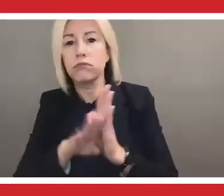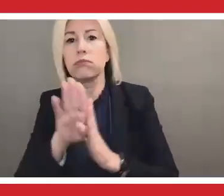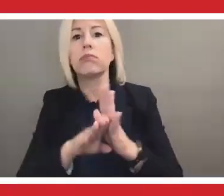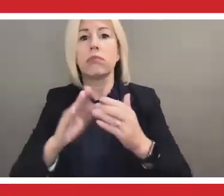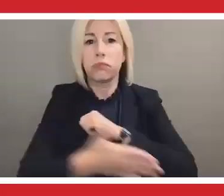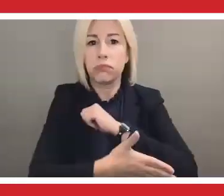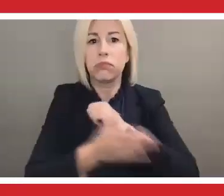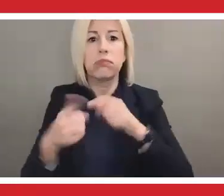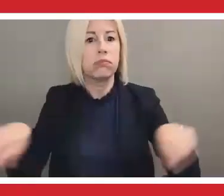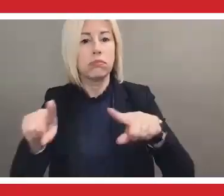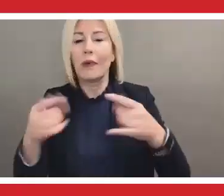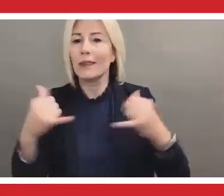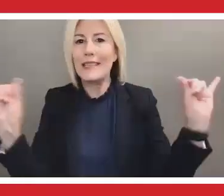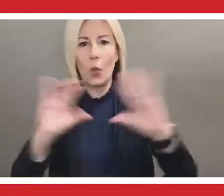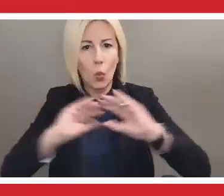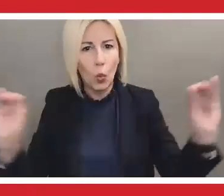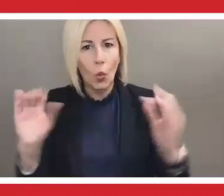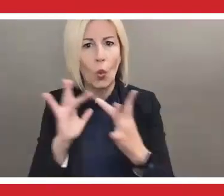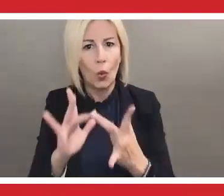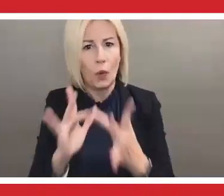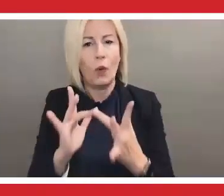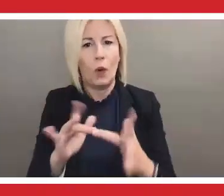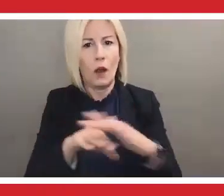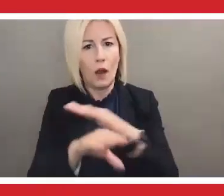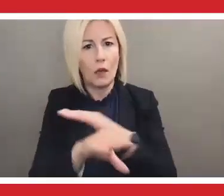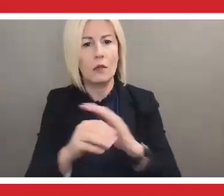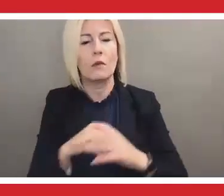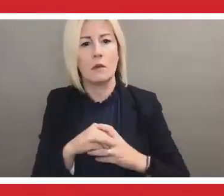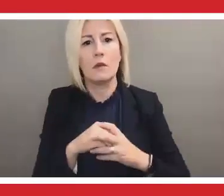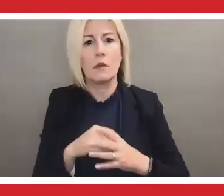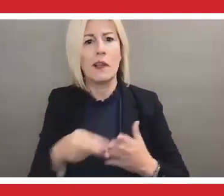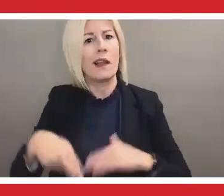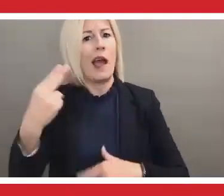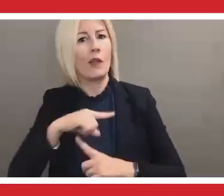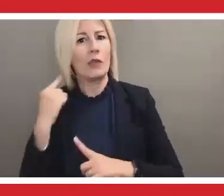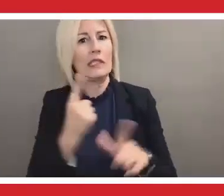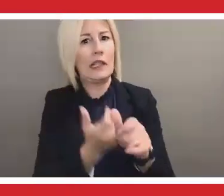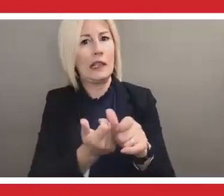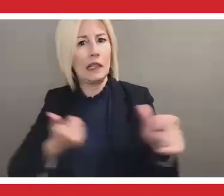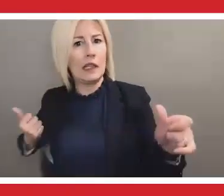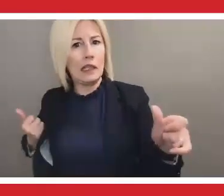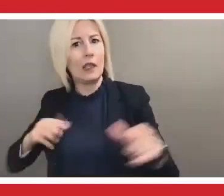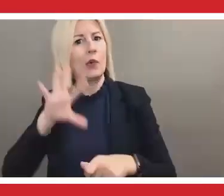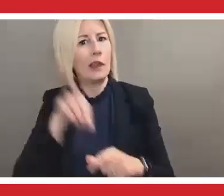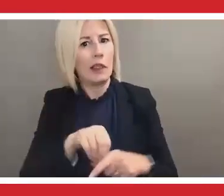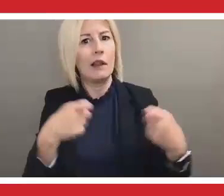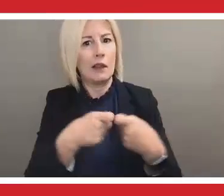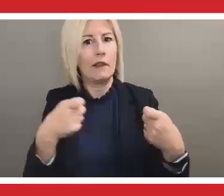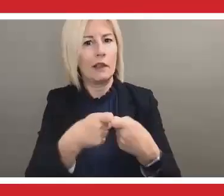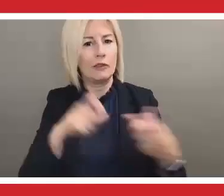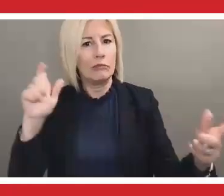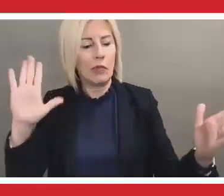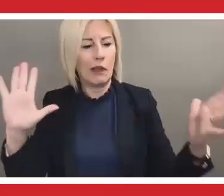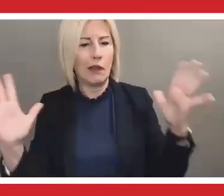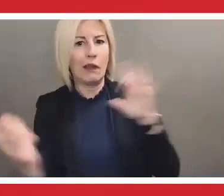mostly women, are still without internet access and at a high risk of falling behind in the digital revolution. Only